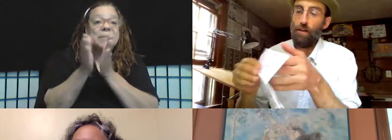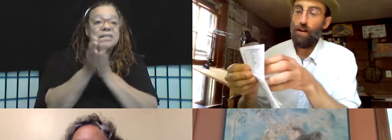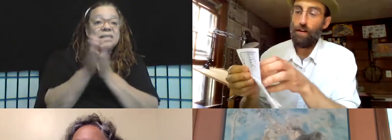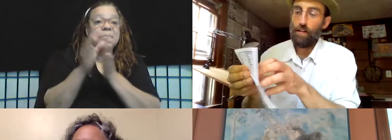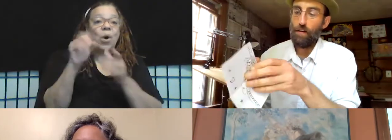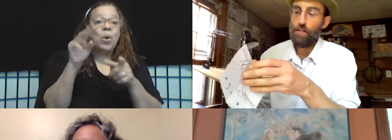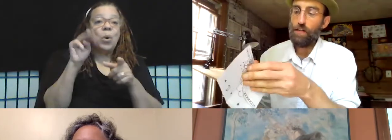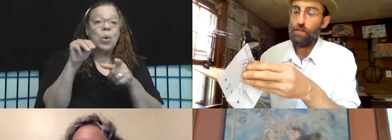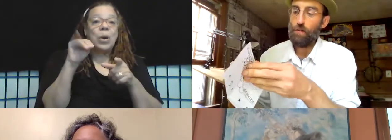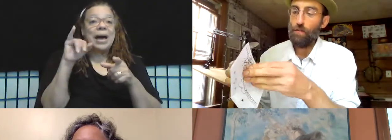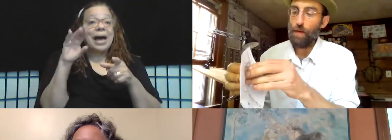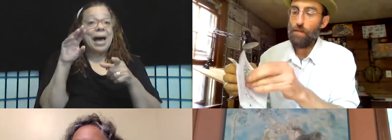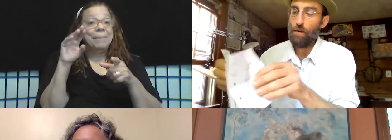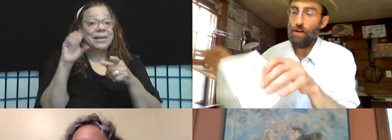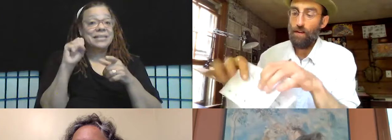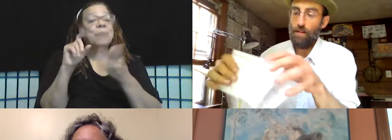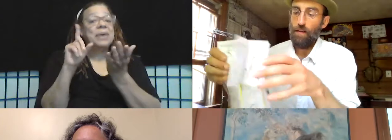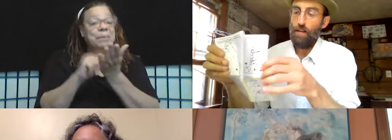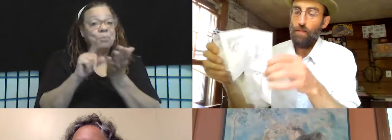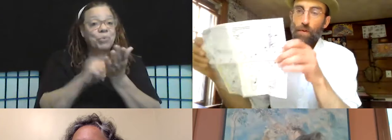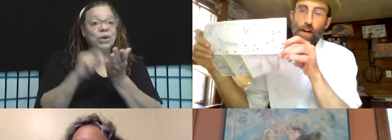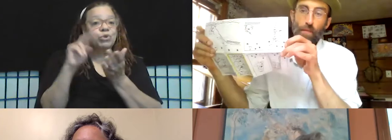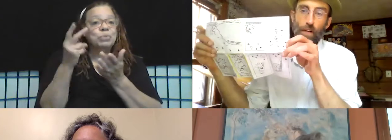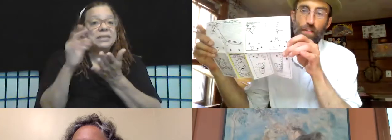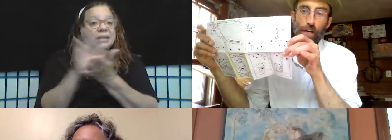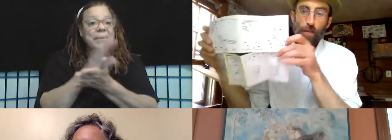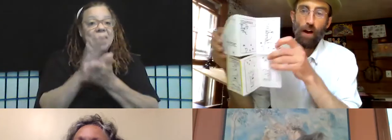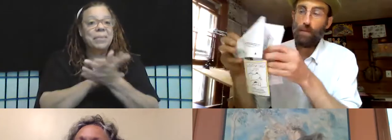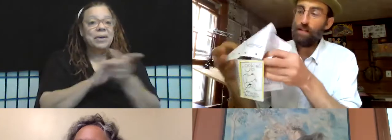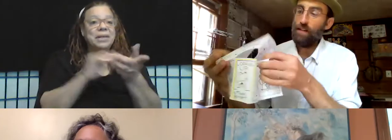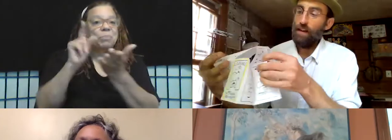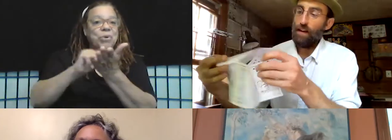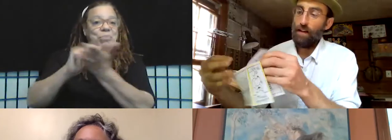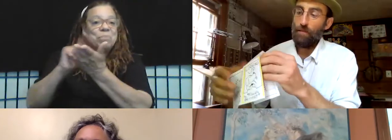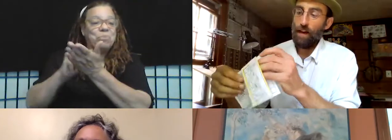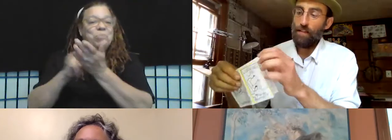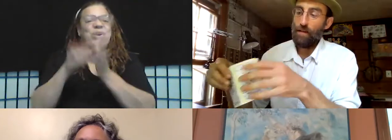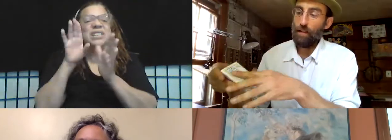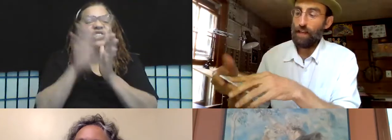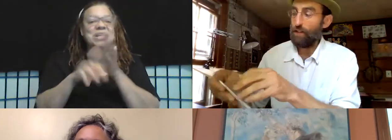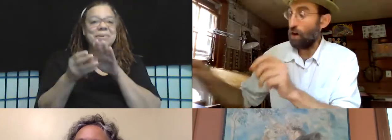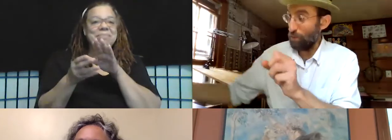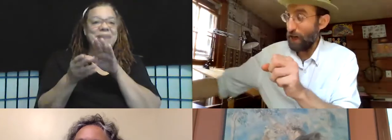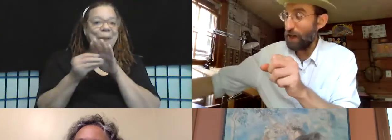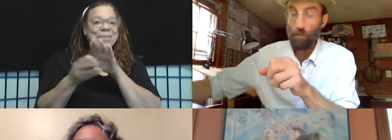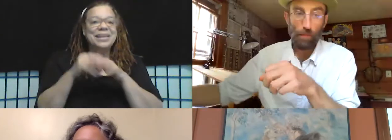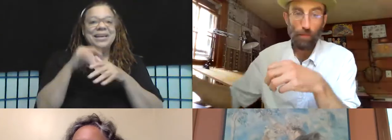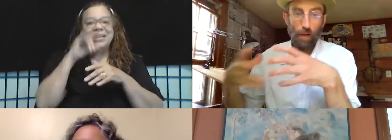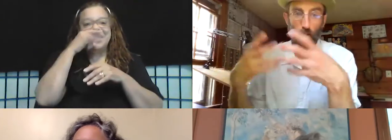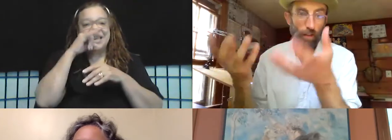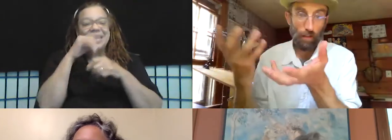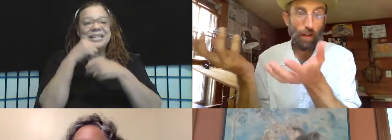print out on, you know, a sheet or two of paper, print out a bunch of cheap copies. And then the kids all made